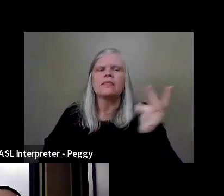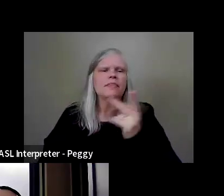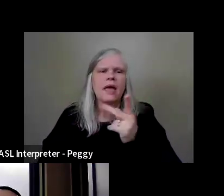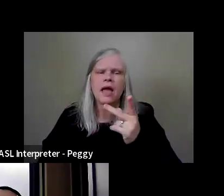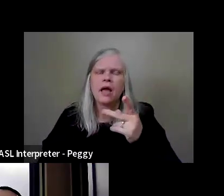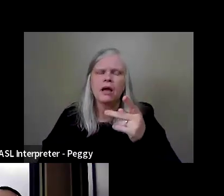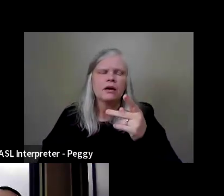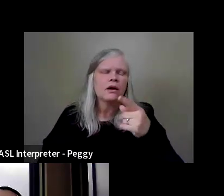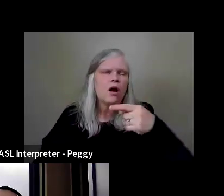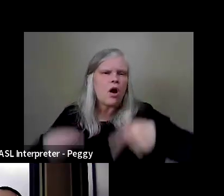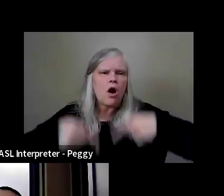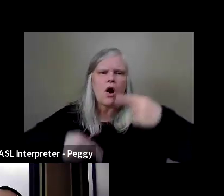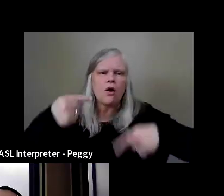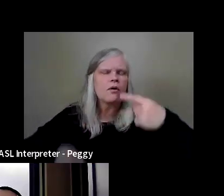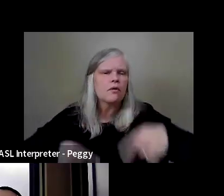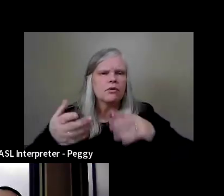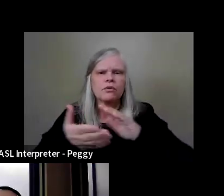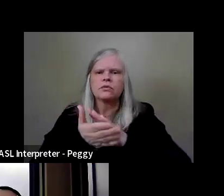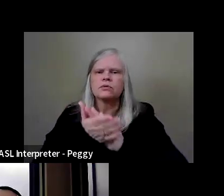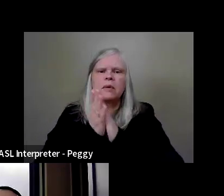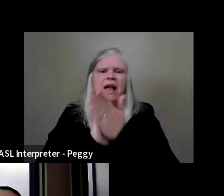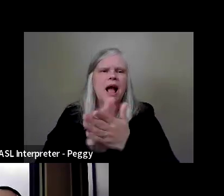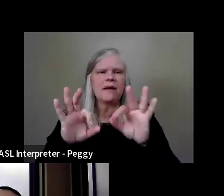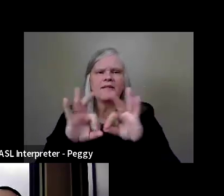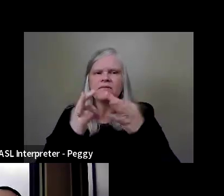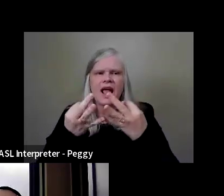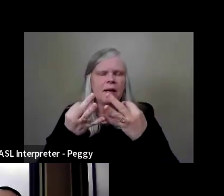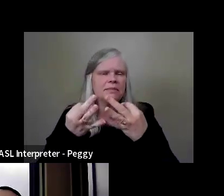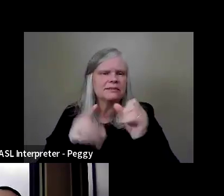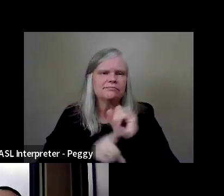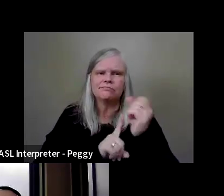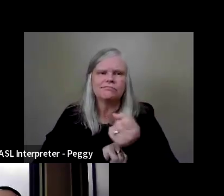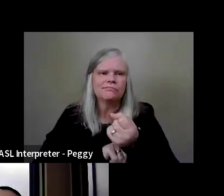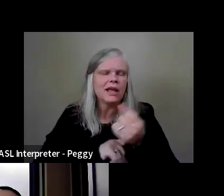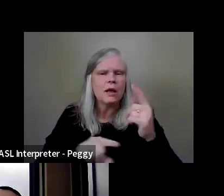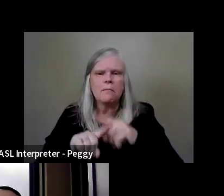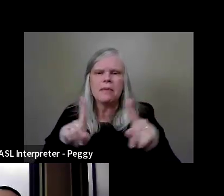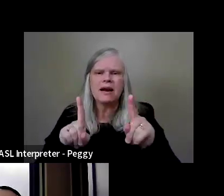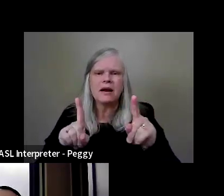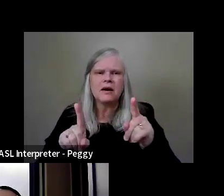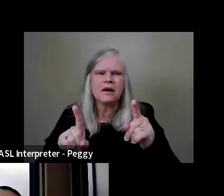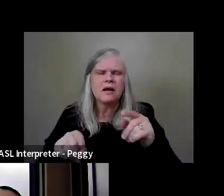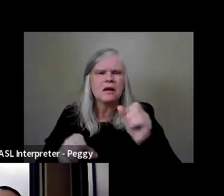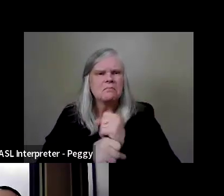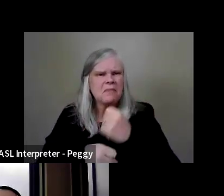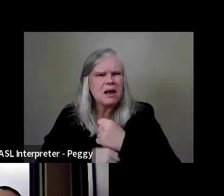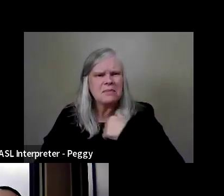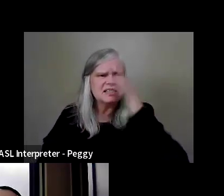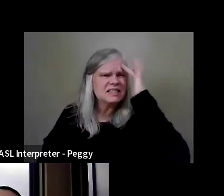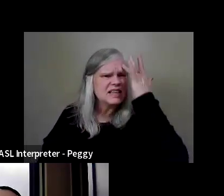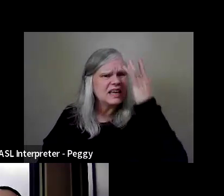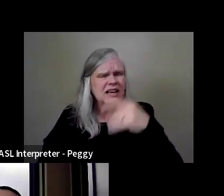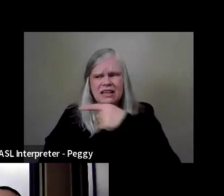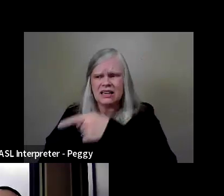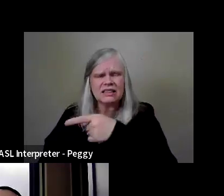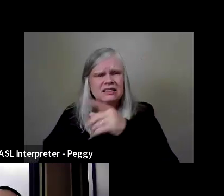argue. And I'm sure it's become sort of a family dynamic thing, but it just makes me, really sick to see him do that to